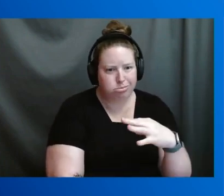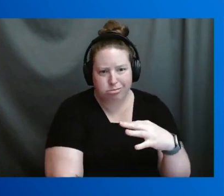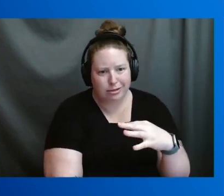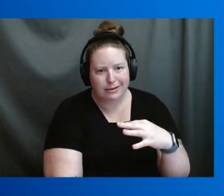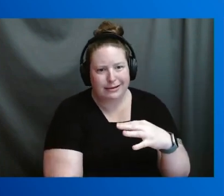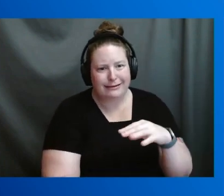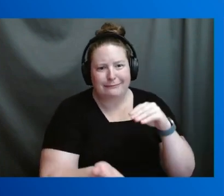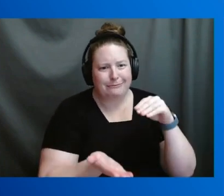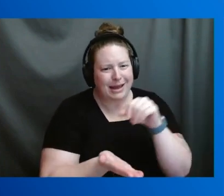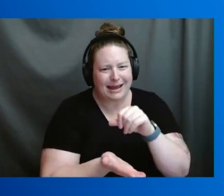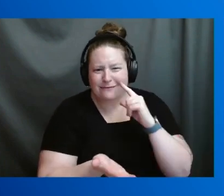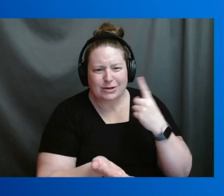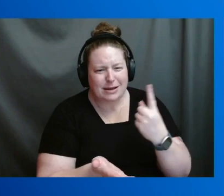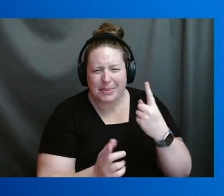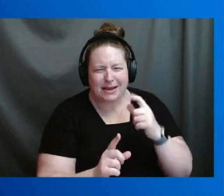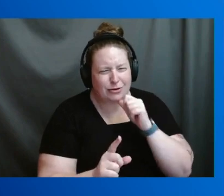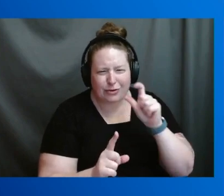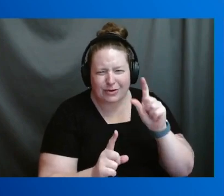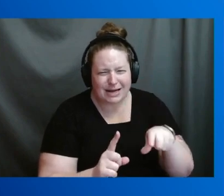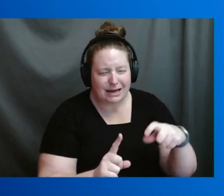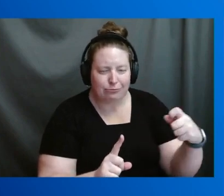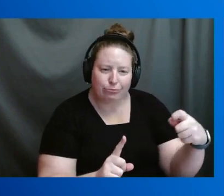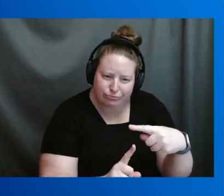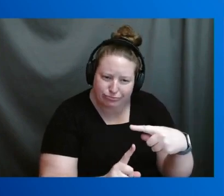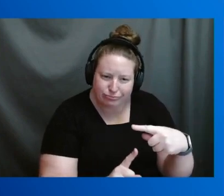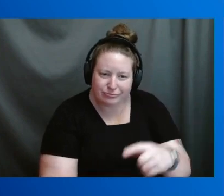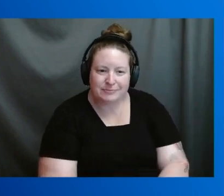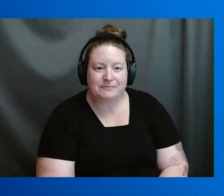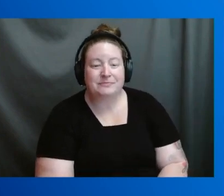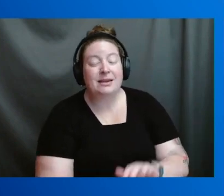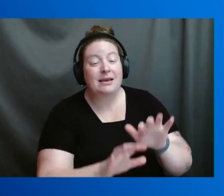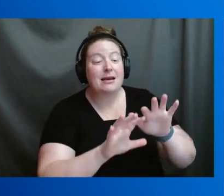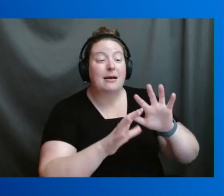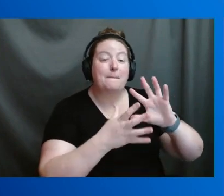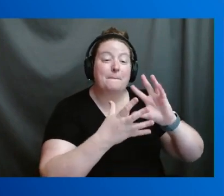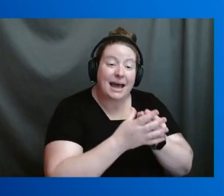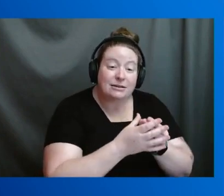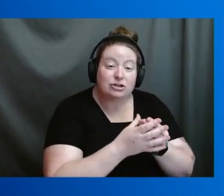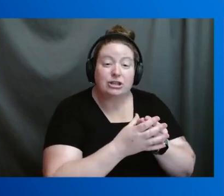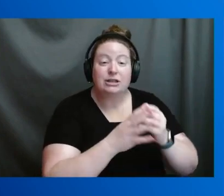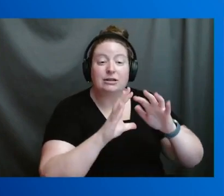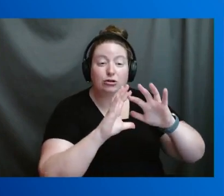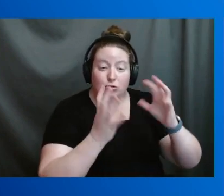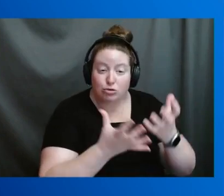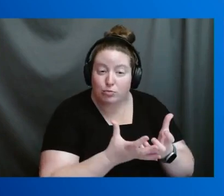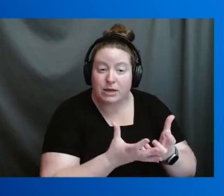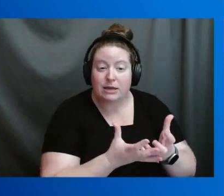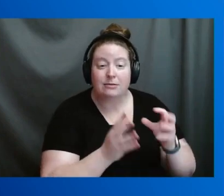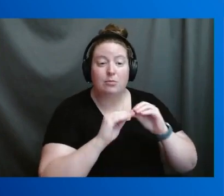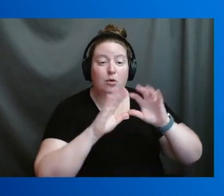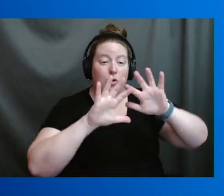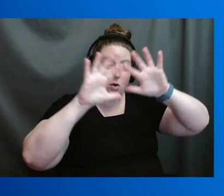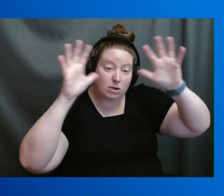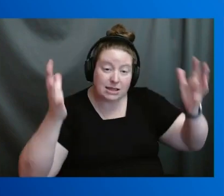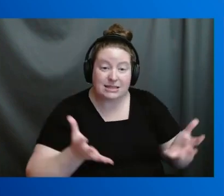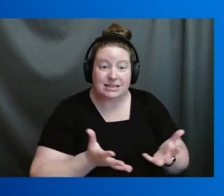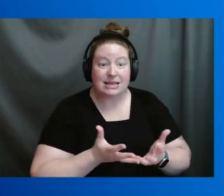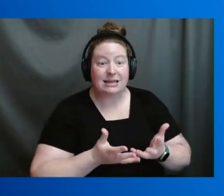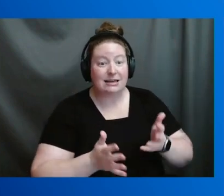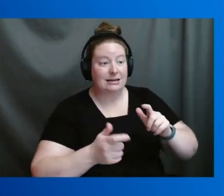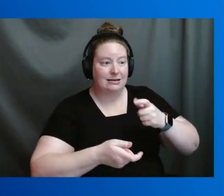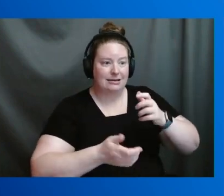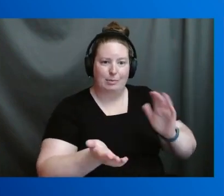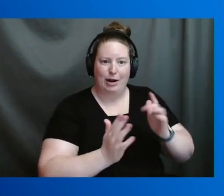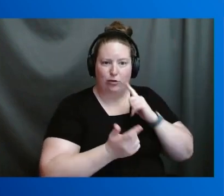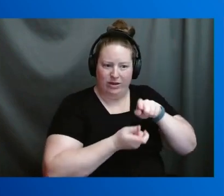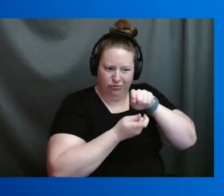there. Looking at dimensions like batching and grouping so that you're doing much more holistic views of what you're doing versus it being too granular. And